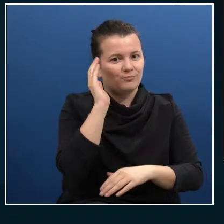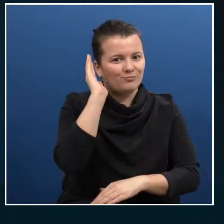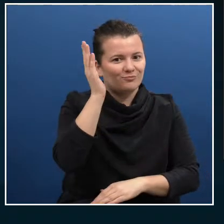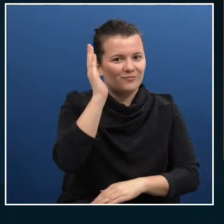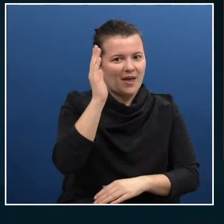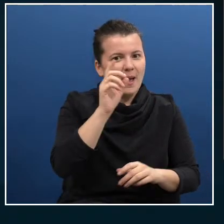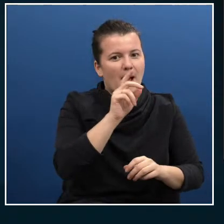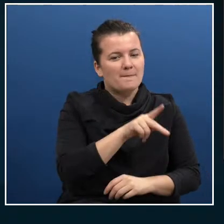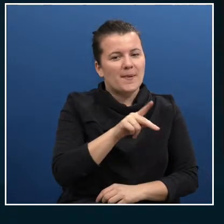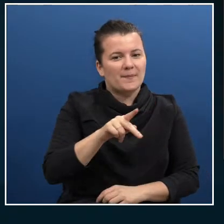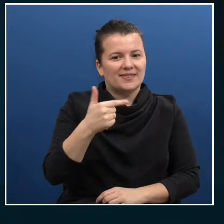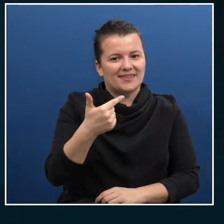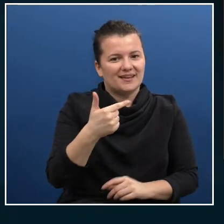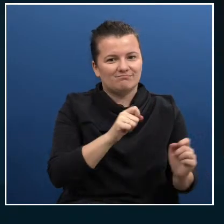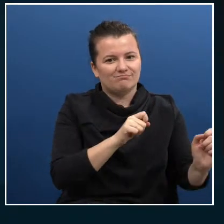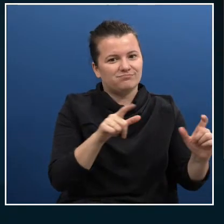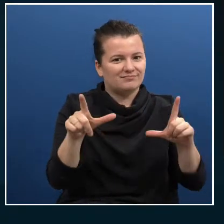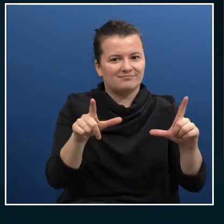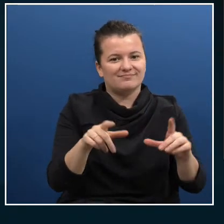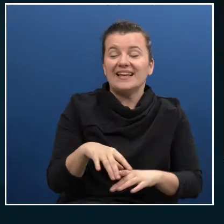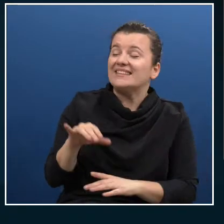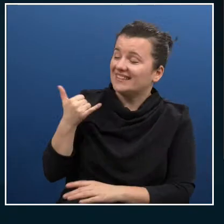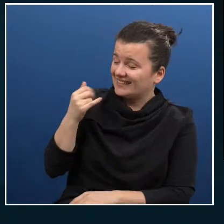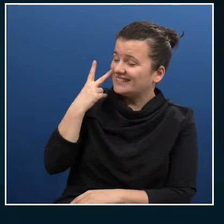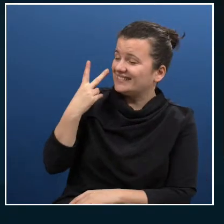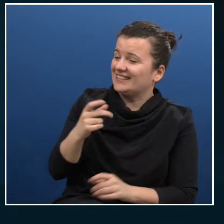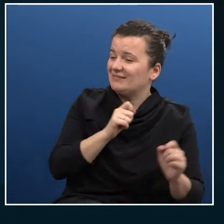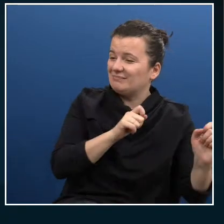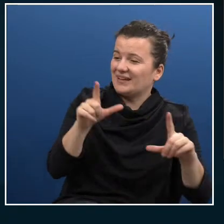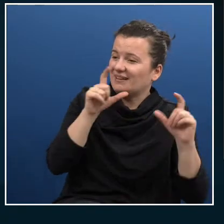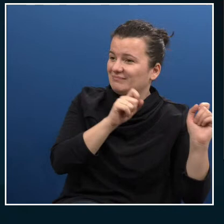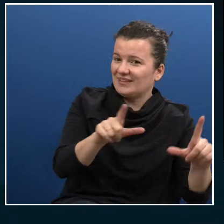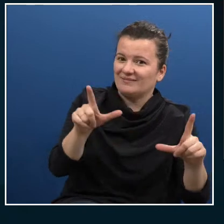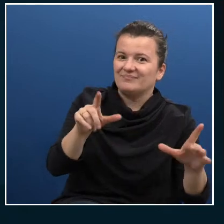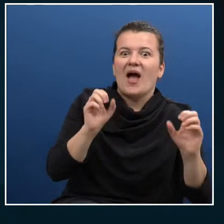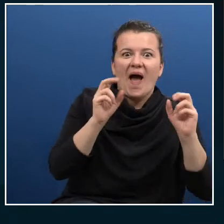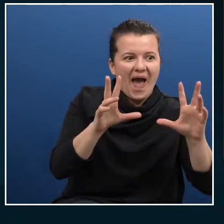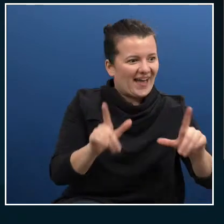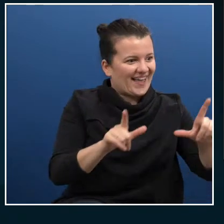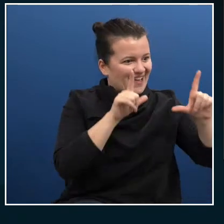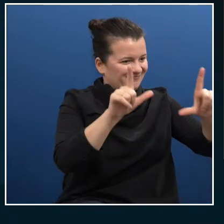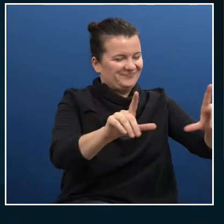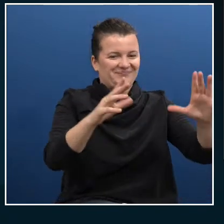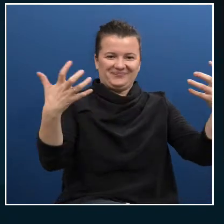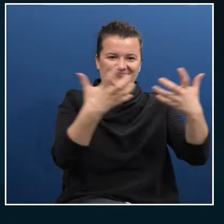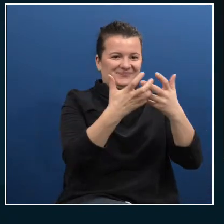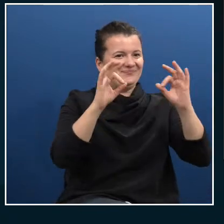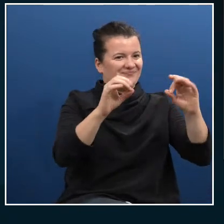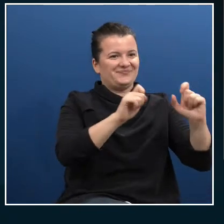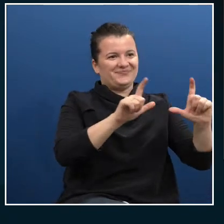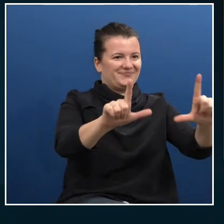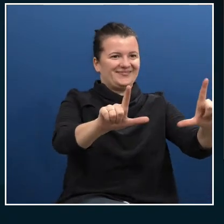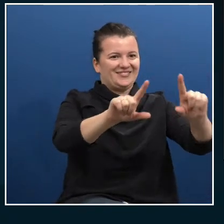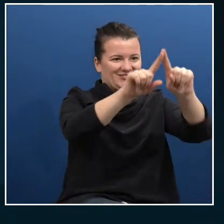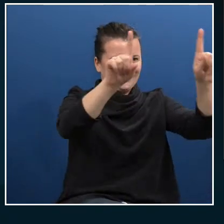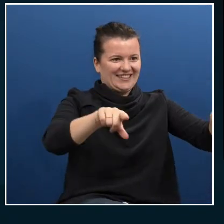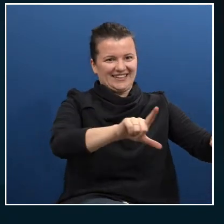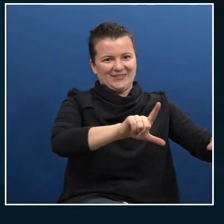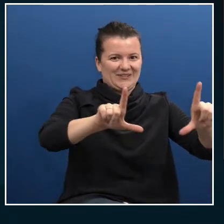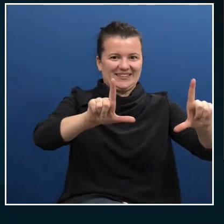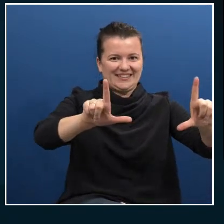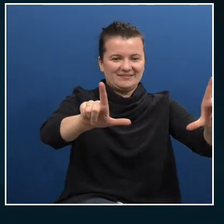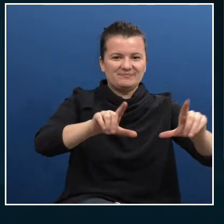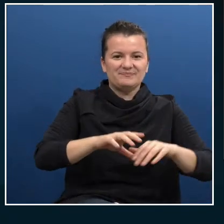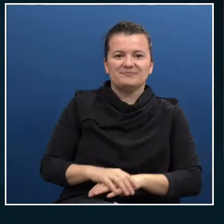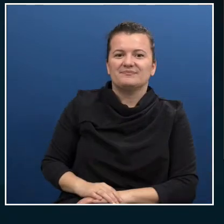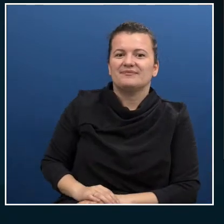the agenda. Yeah, yes. There we go. Let me get back to the right order. Great. So yeah, thank you for having us. First